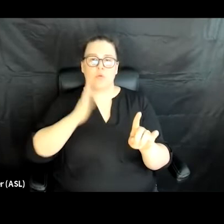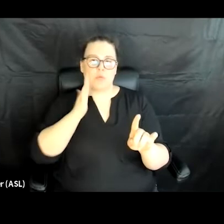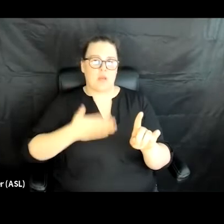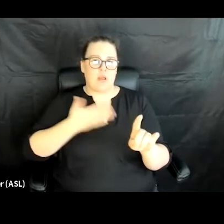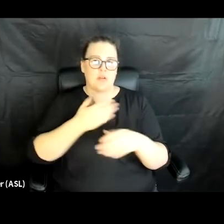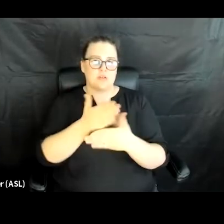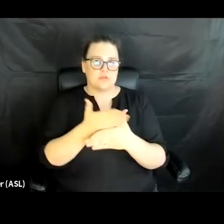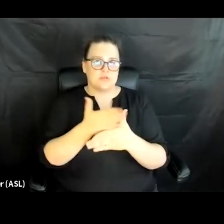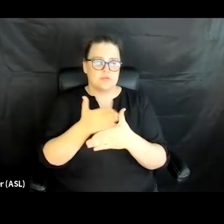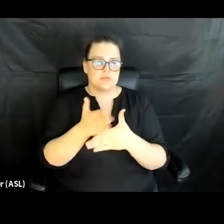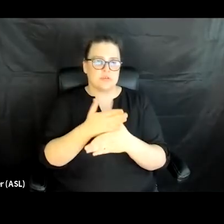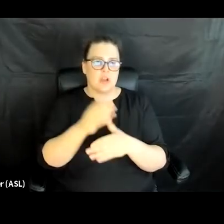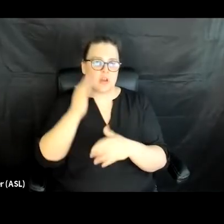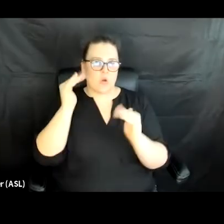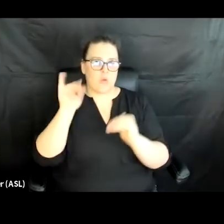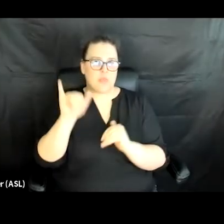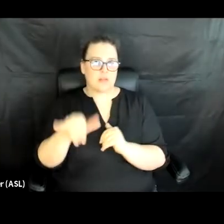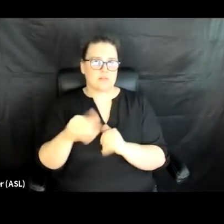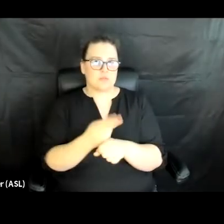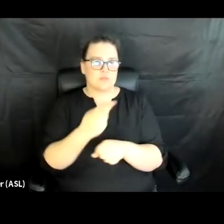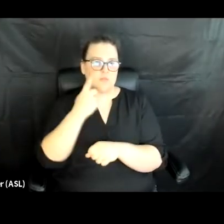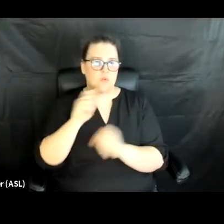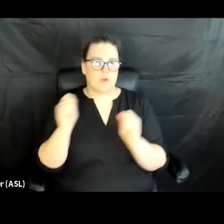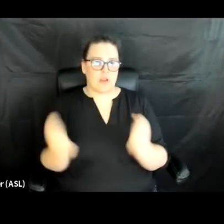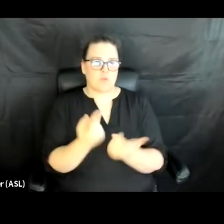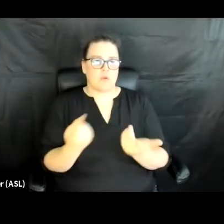everyone. I think it was like 10 minutes too, but I didn't go over it, I don't think.